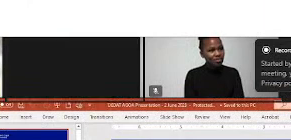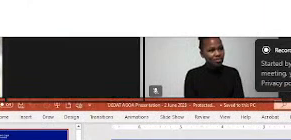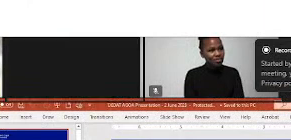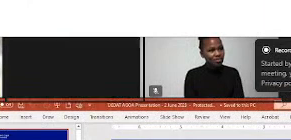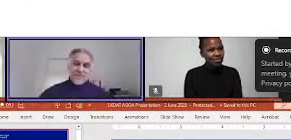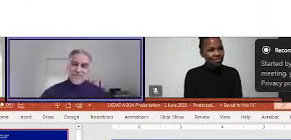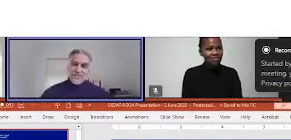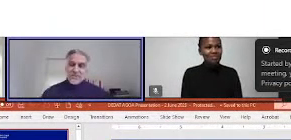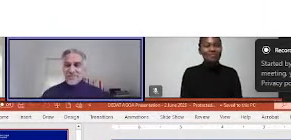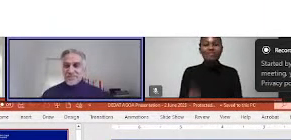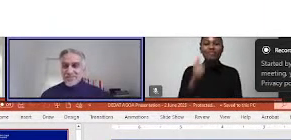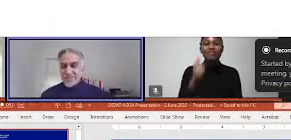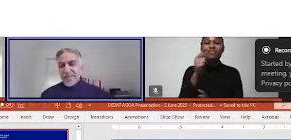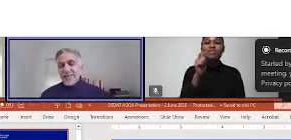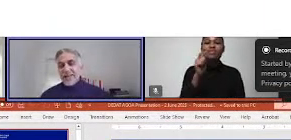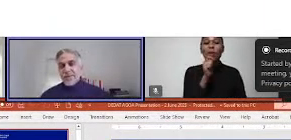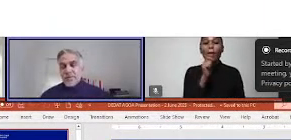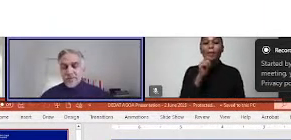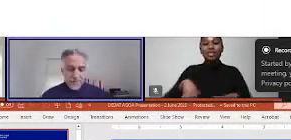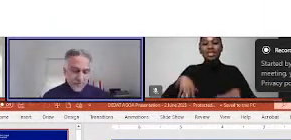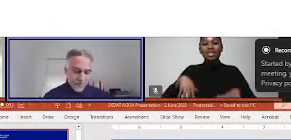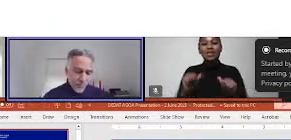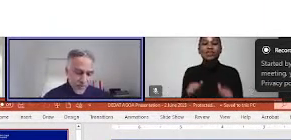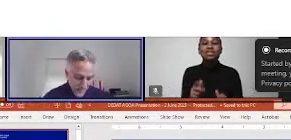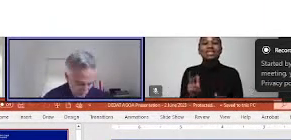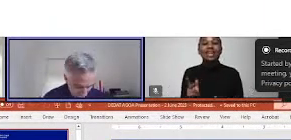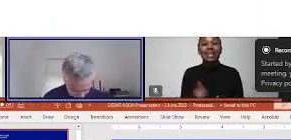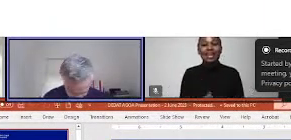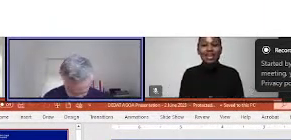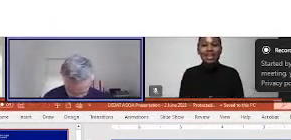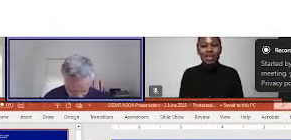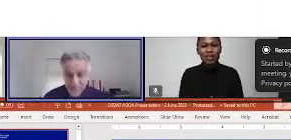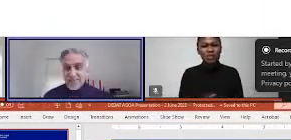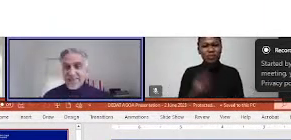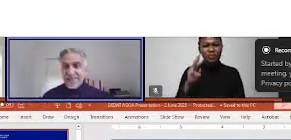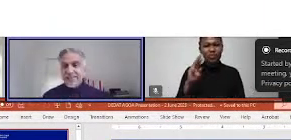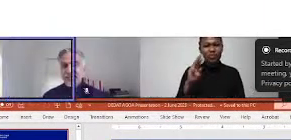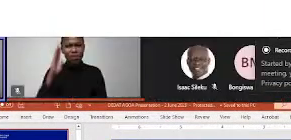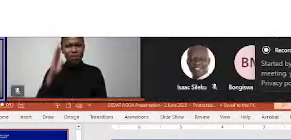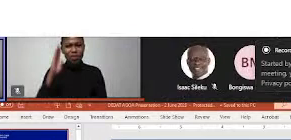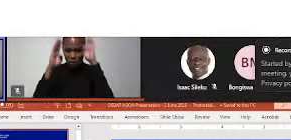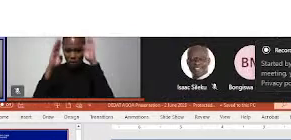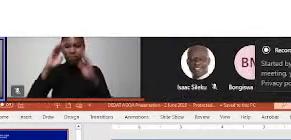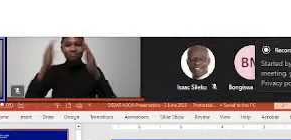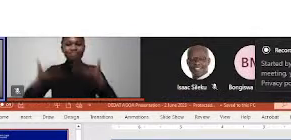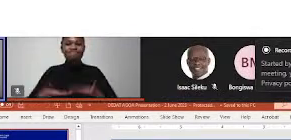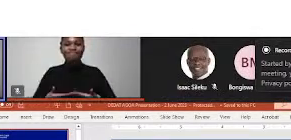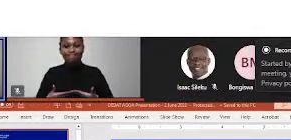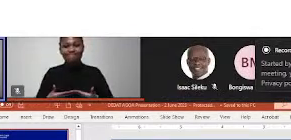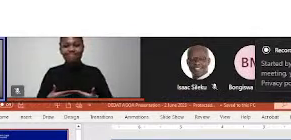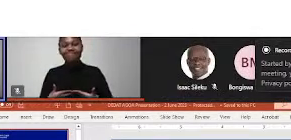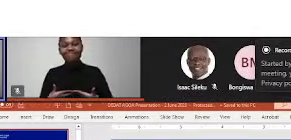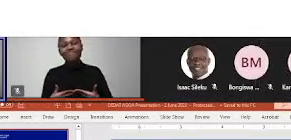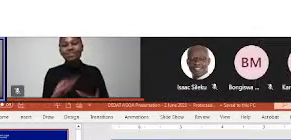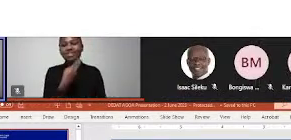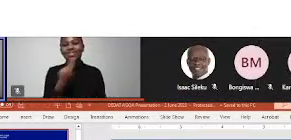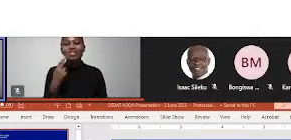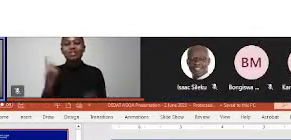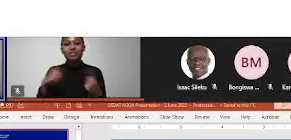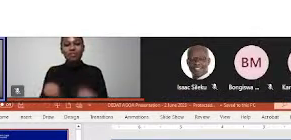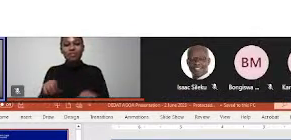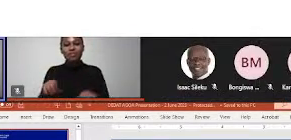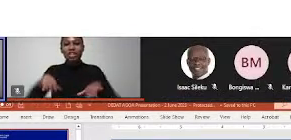So good morning, Chairperson, once again. Moweni Wamkelekile, lovely to be here. And Chairperson, thank you